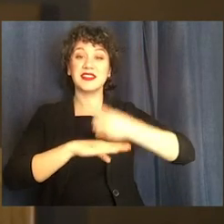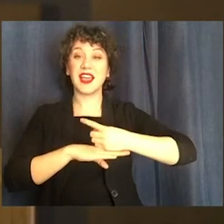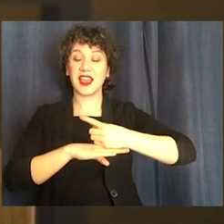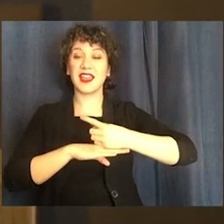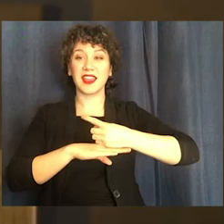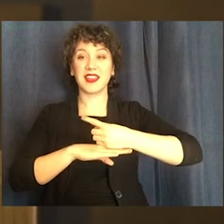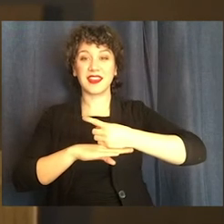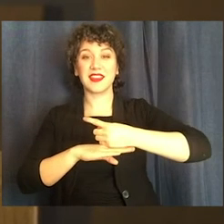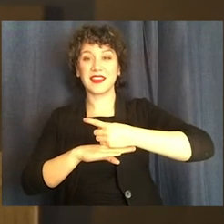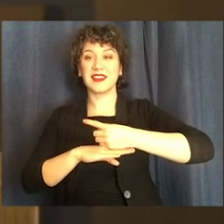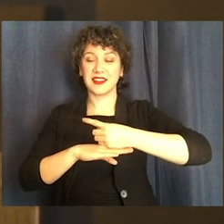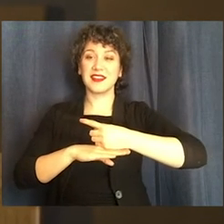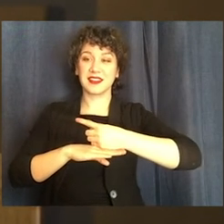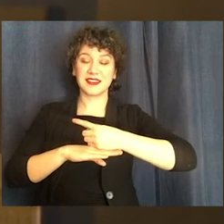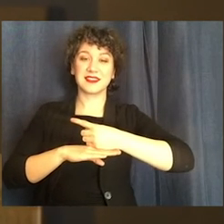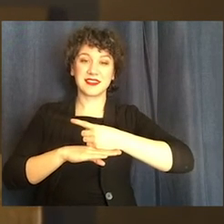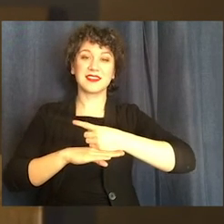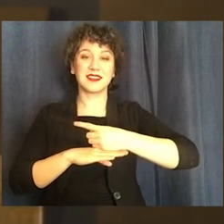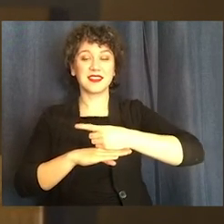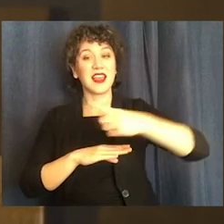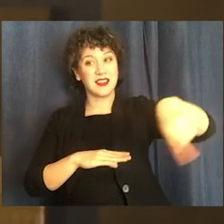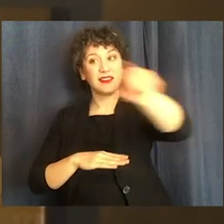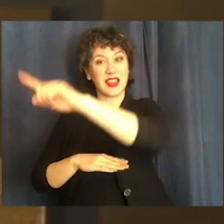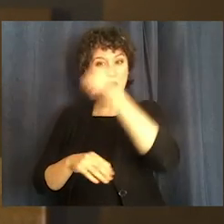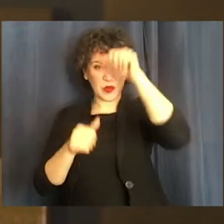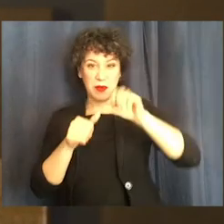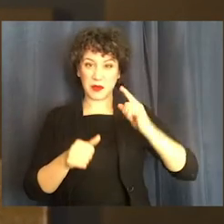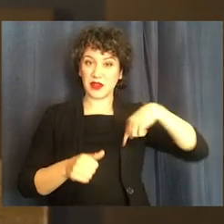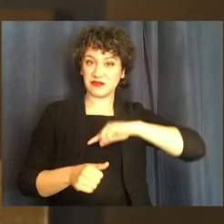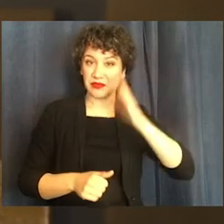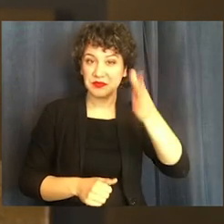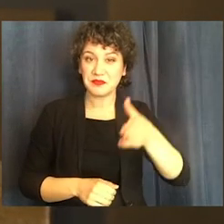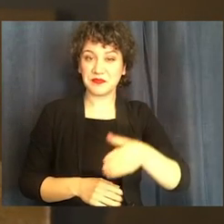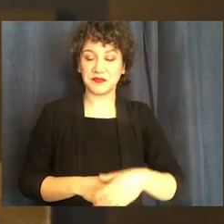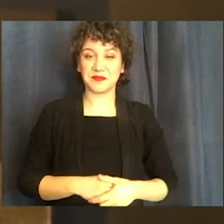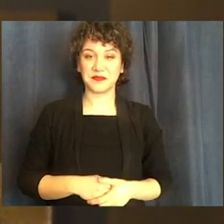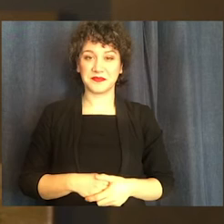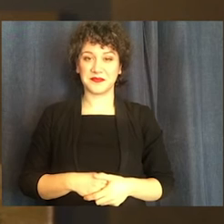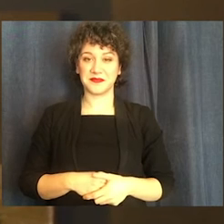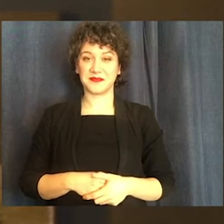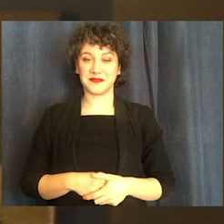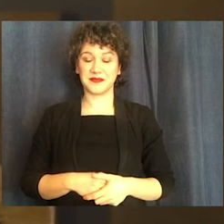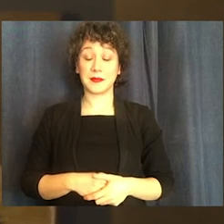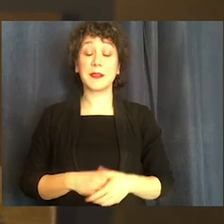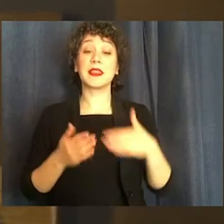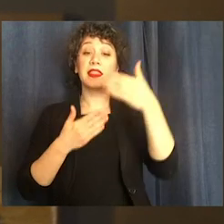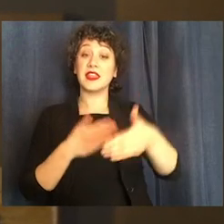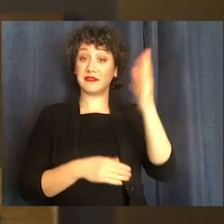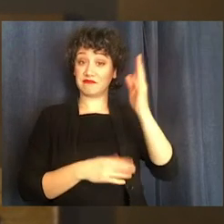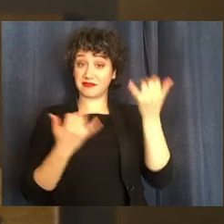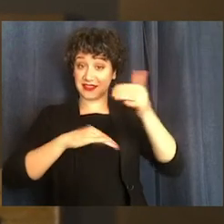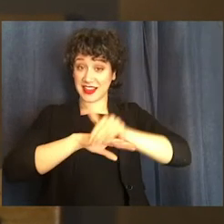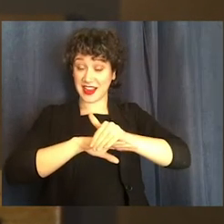The next speech tonight is delivered by Rosemary Toro. Rosemary and I have been friends since third grade, and I'm so blessed to